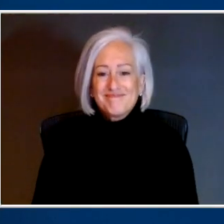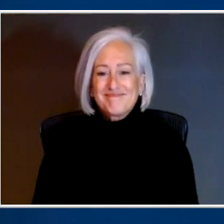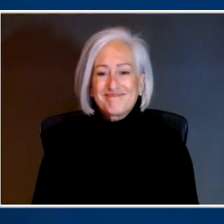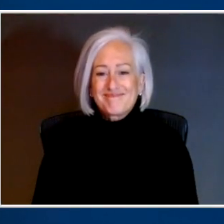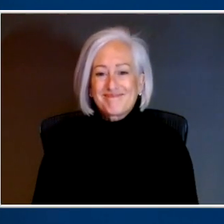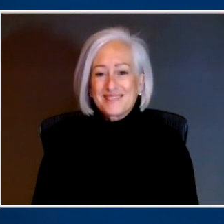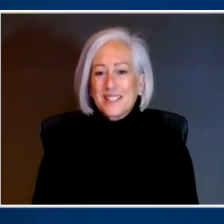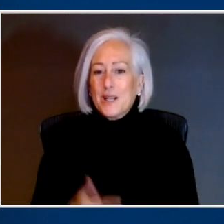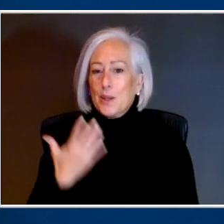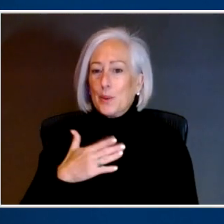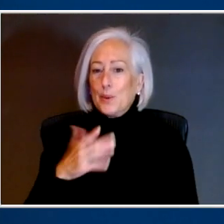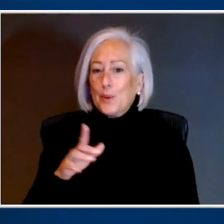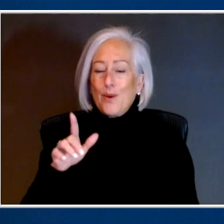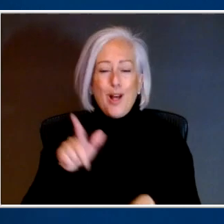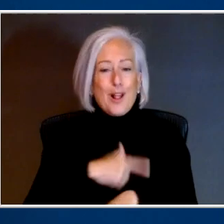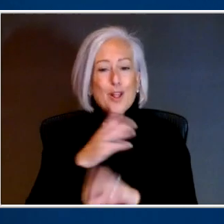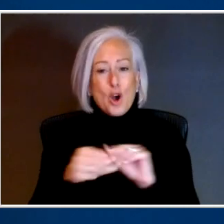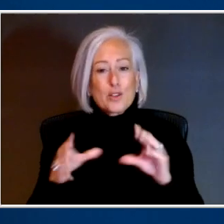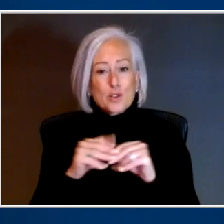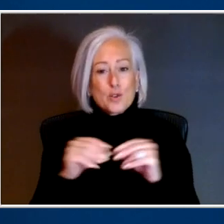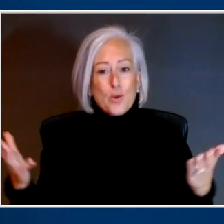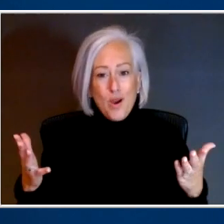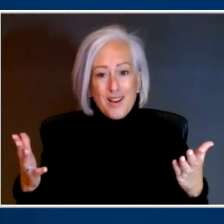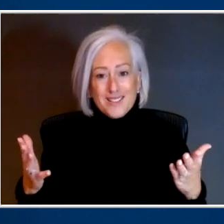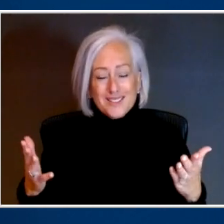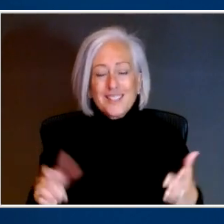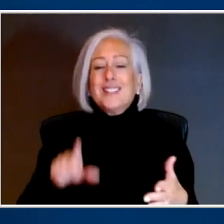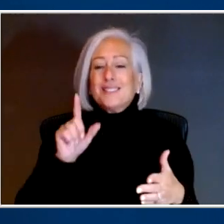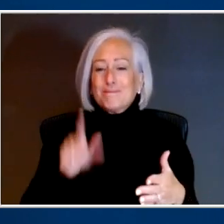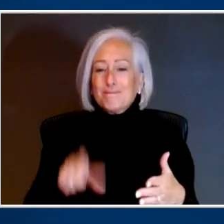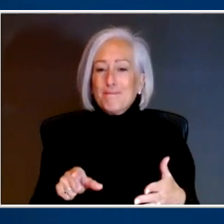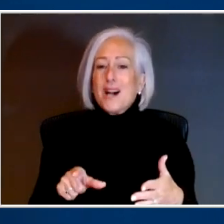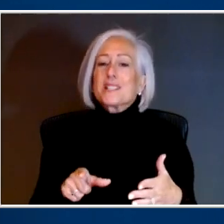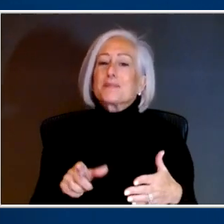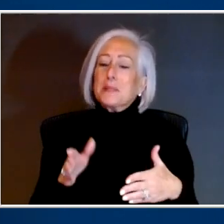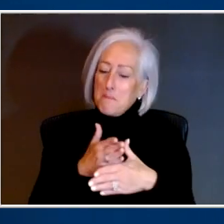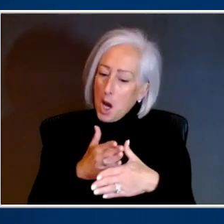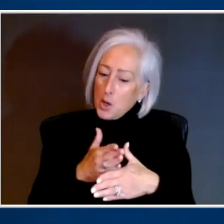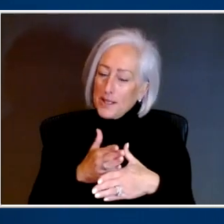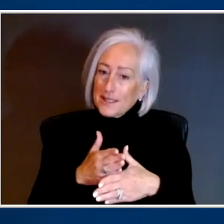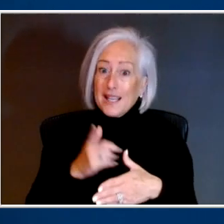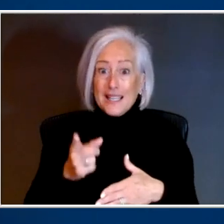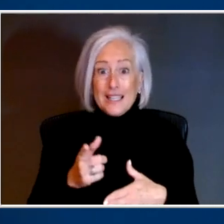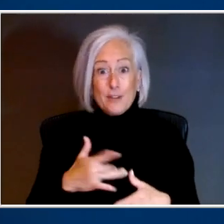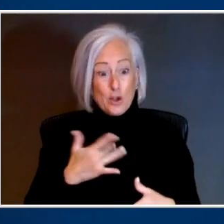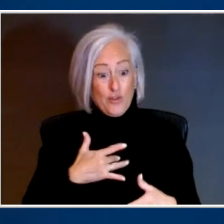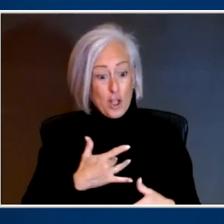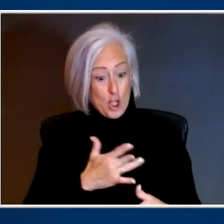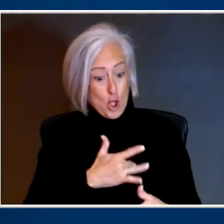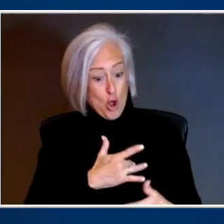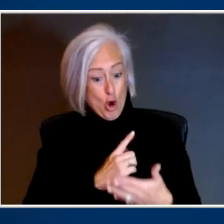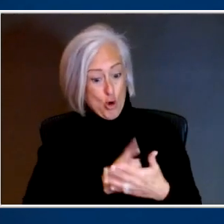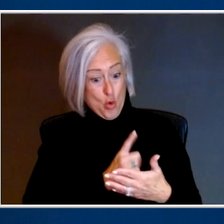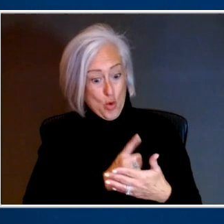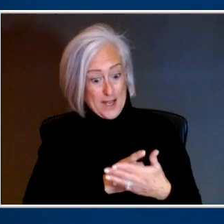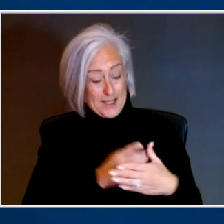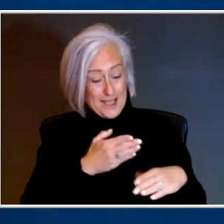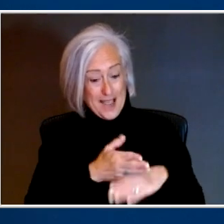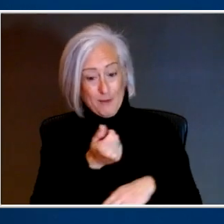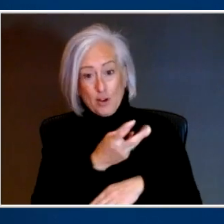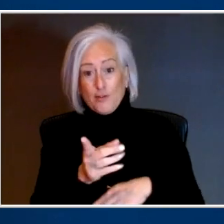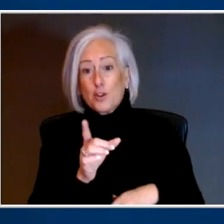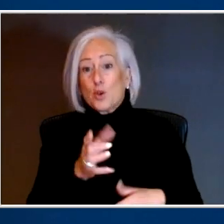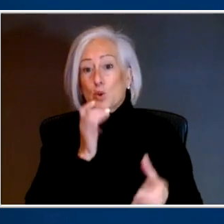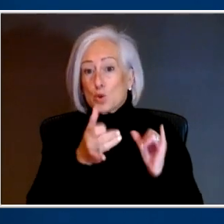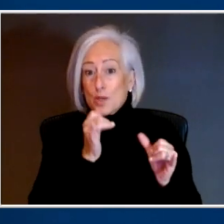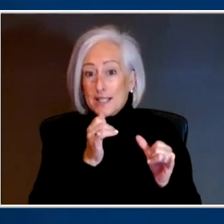Long story short, everything in moderation. And if you feel your heart racing after a few drinks, consider asking your doctor about that. Well,